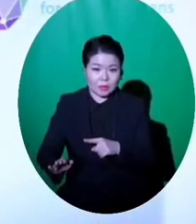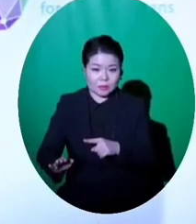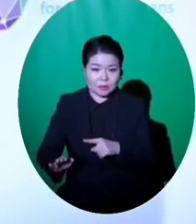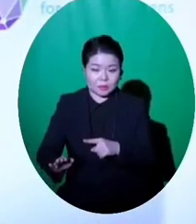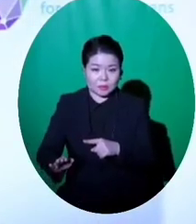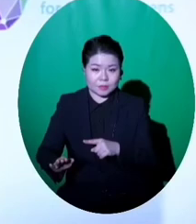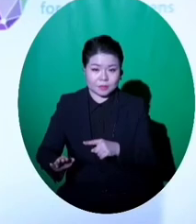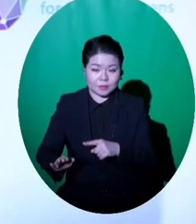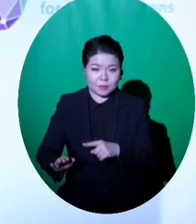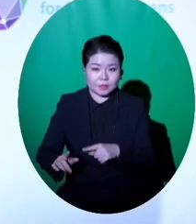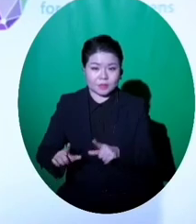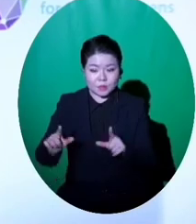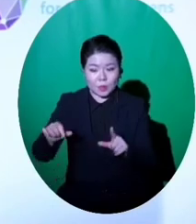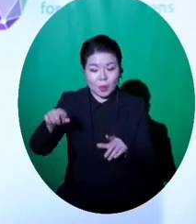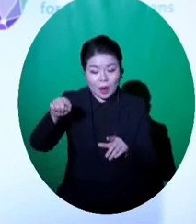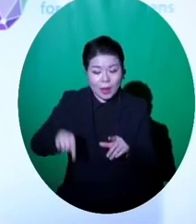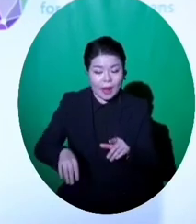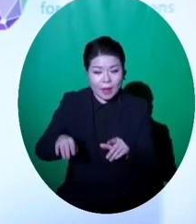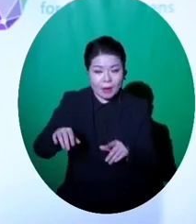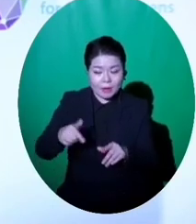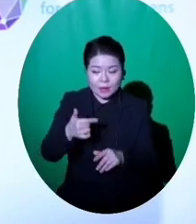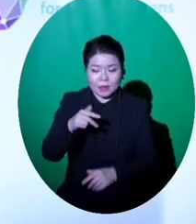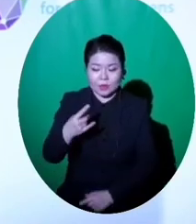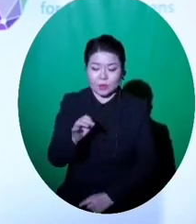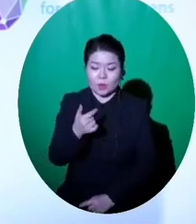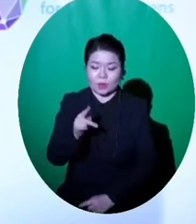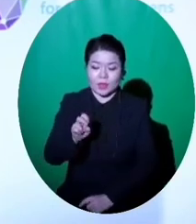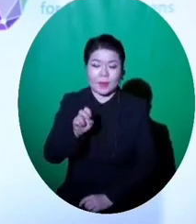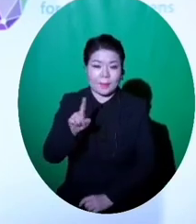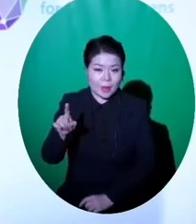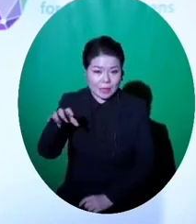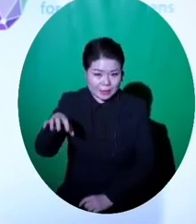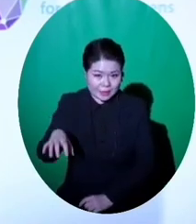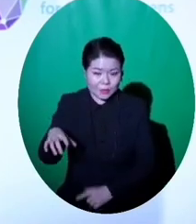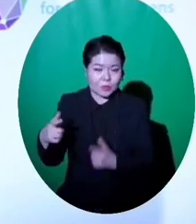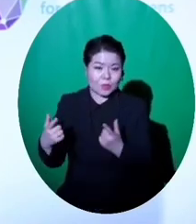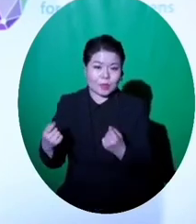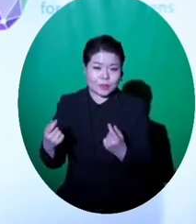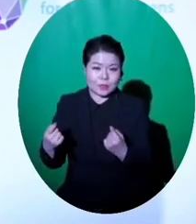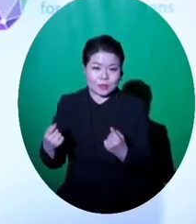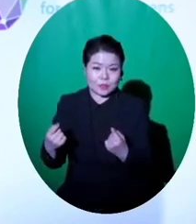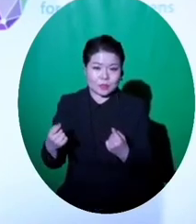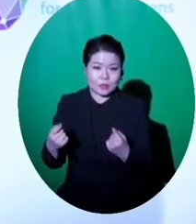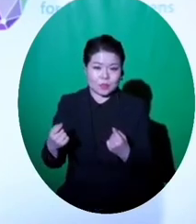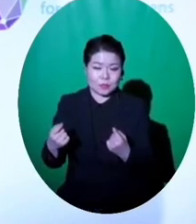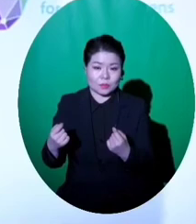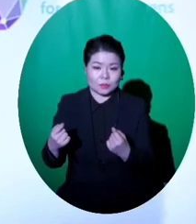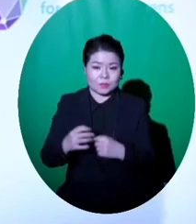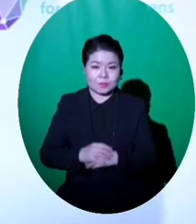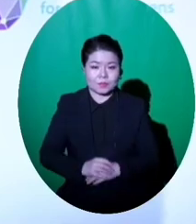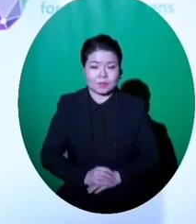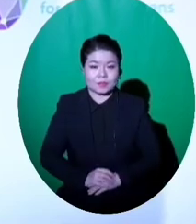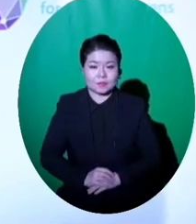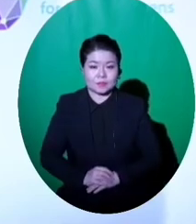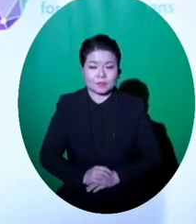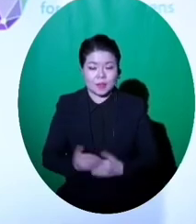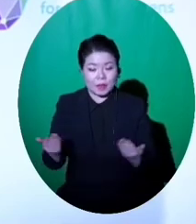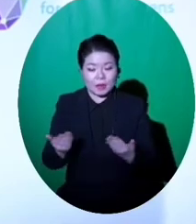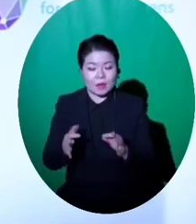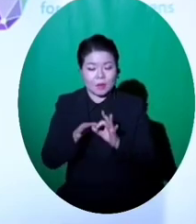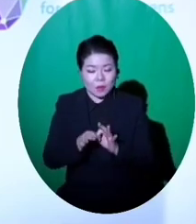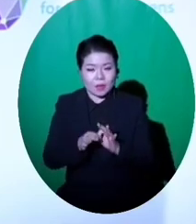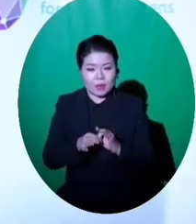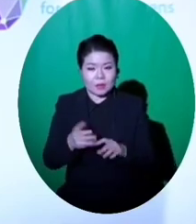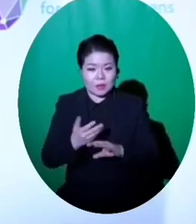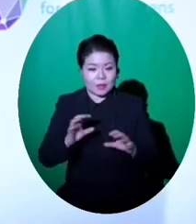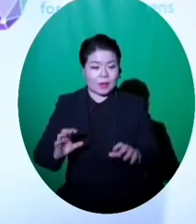And I think understanding that care is, you know, it's a really valuable